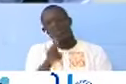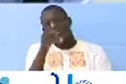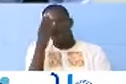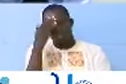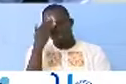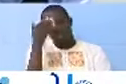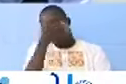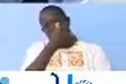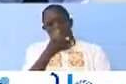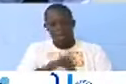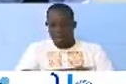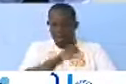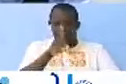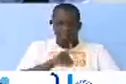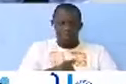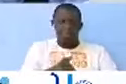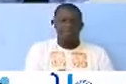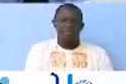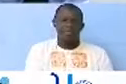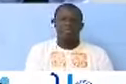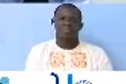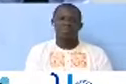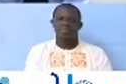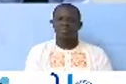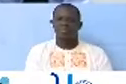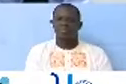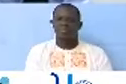there. Alon akamako kewulo rek.